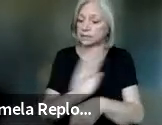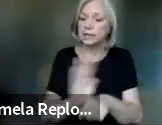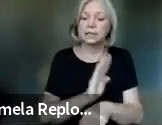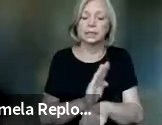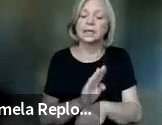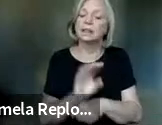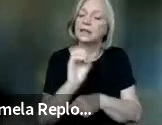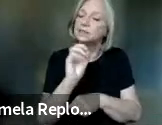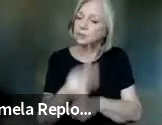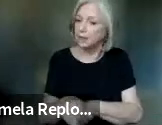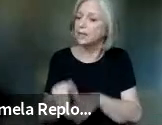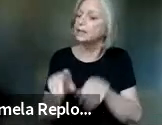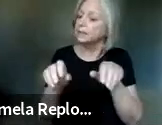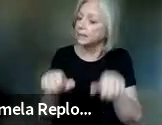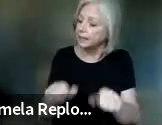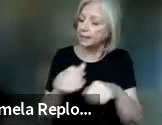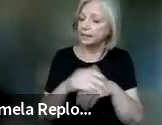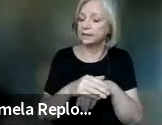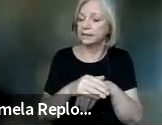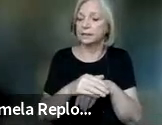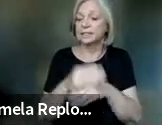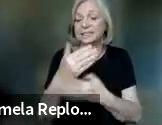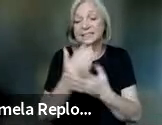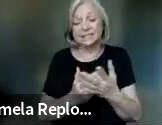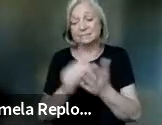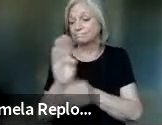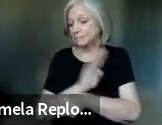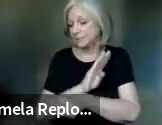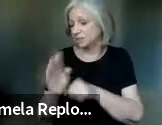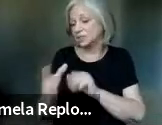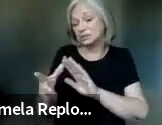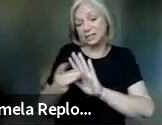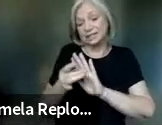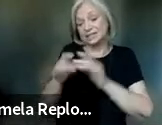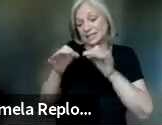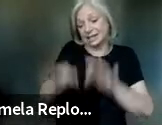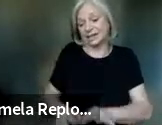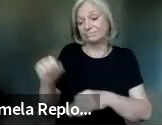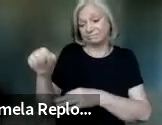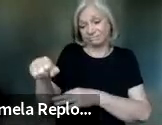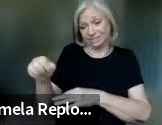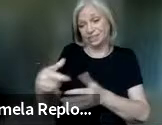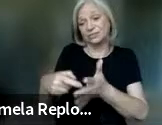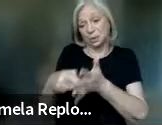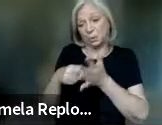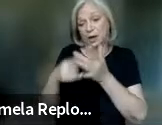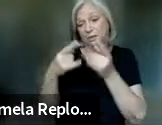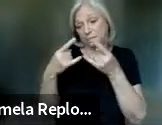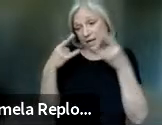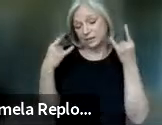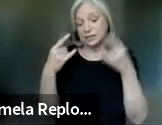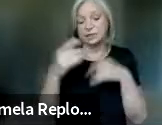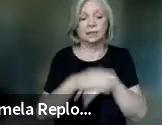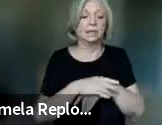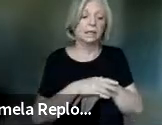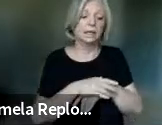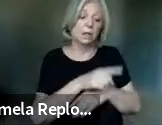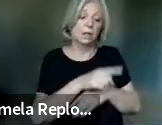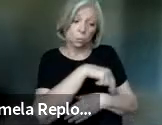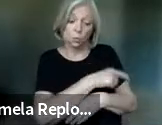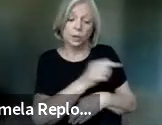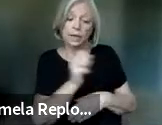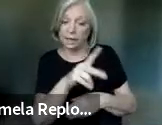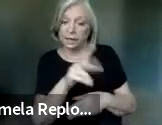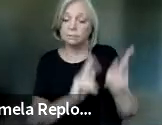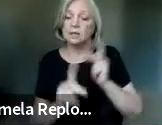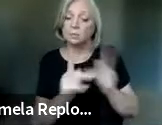to do that. And we're asking community members to bring a mask and you might be